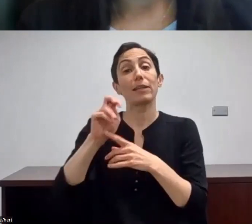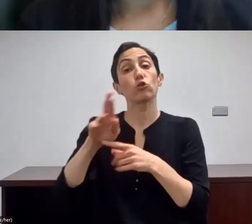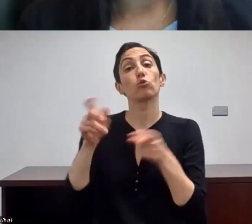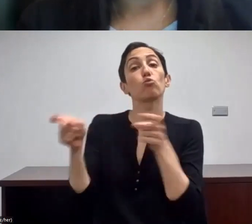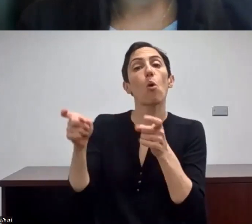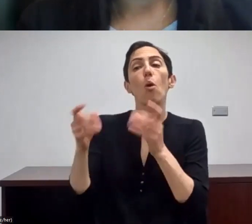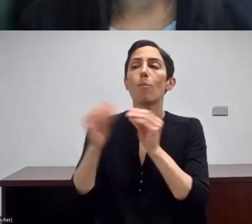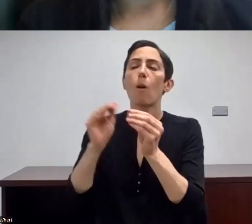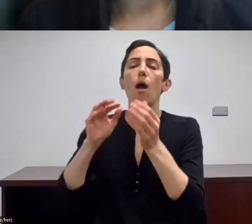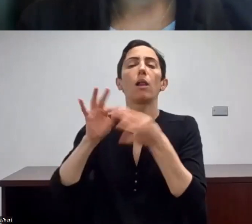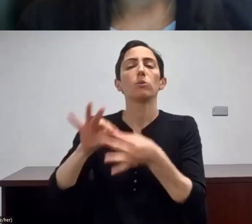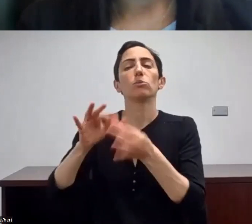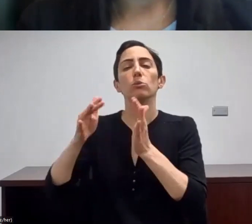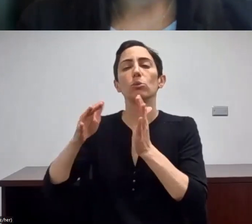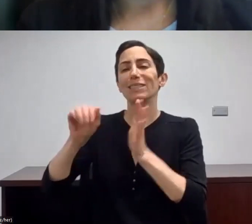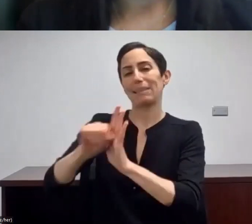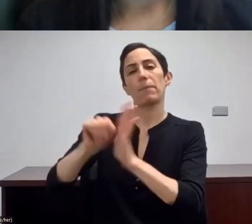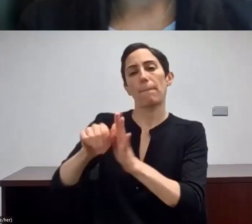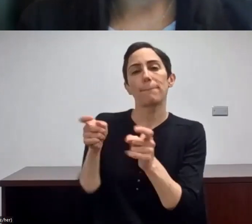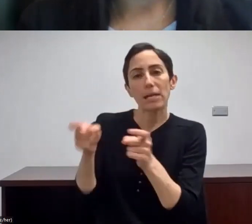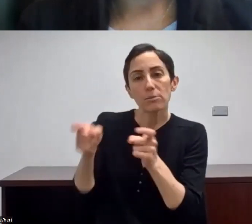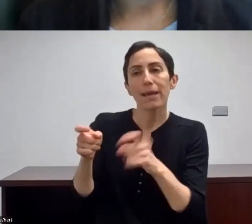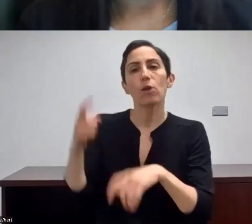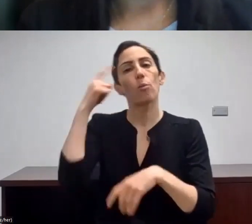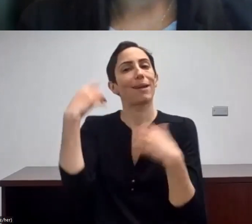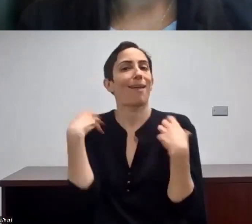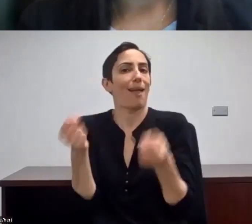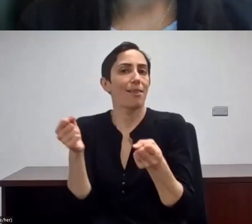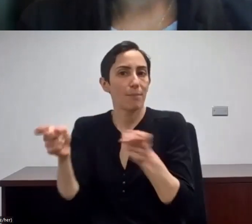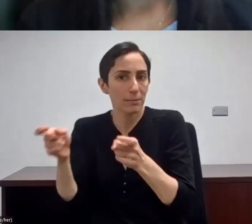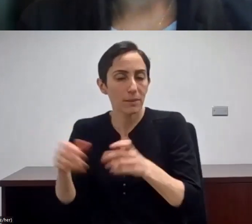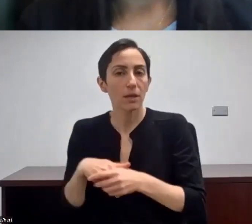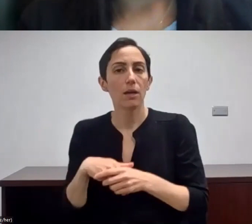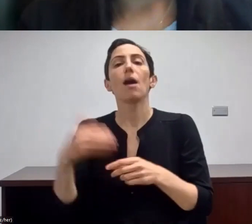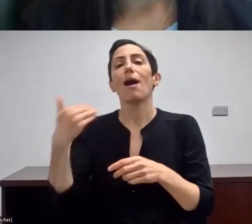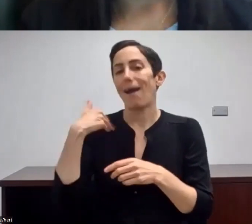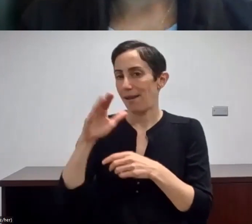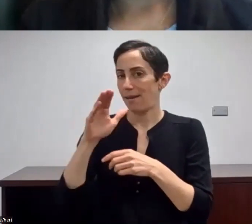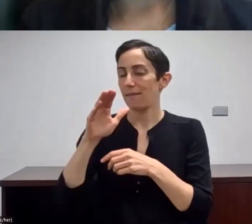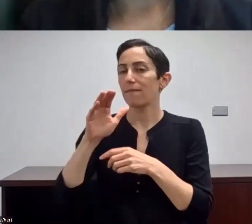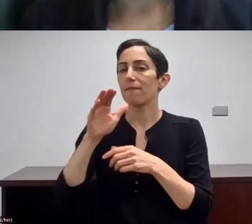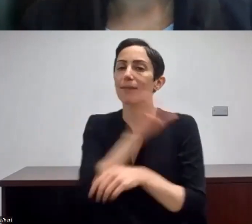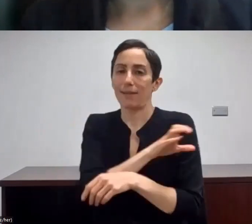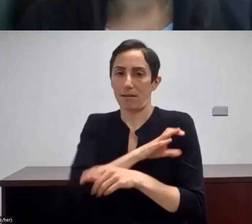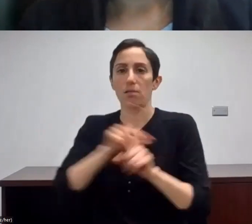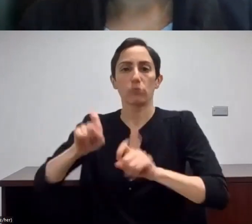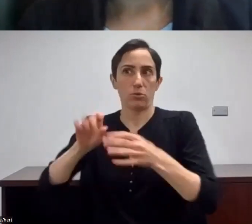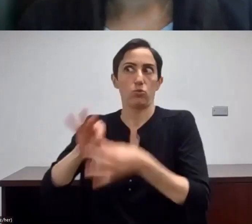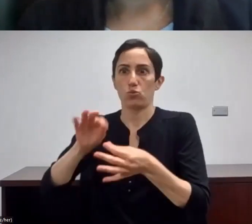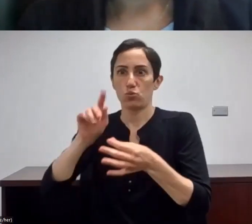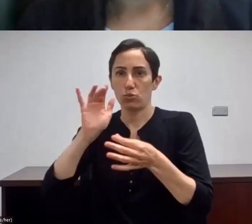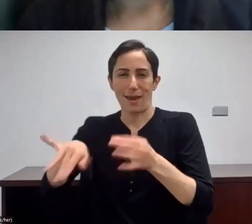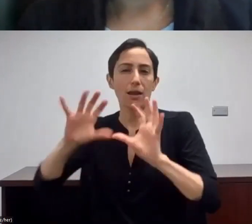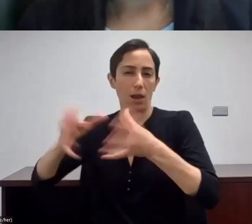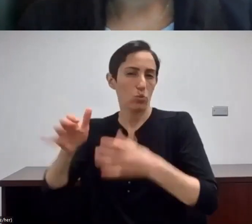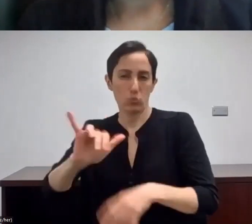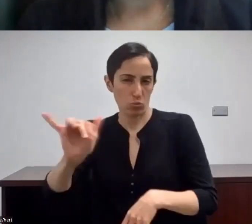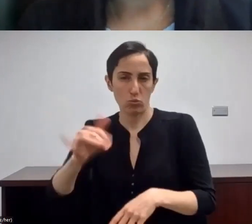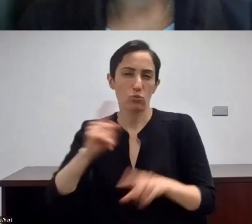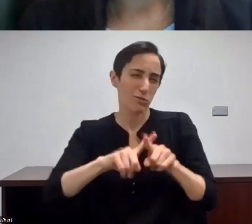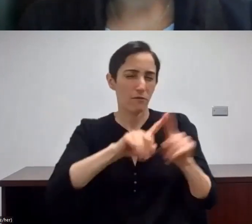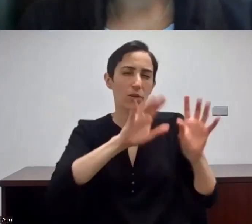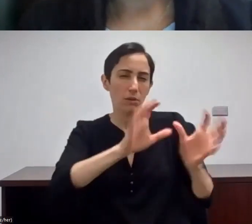like mental health interventions. And we have those clinical trials also available through Wilmot. So they're in